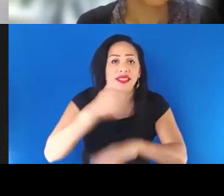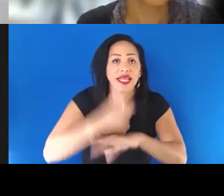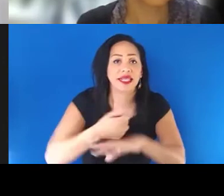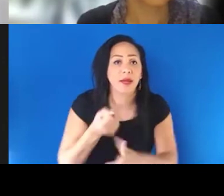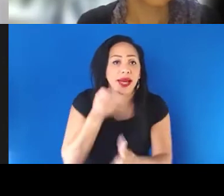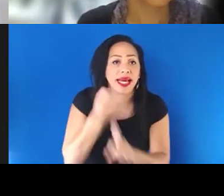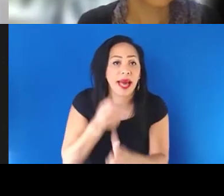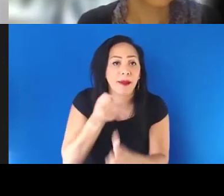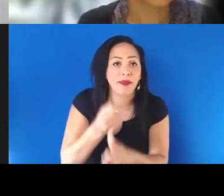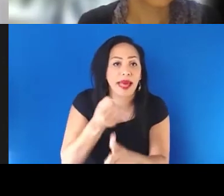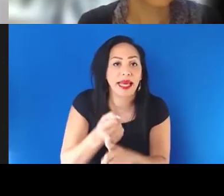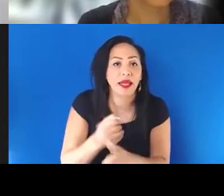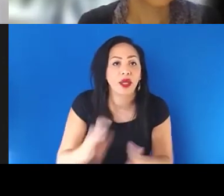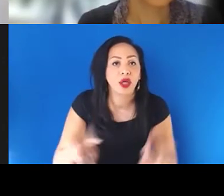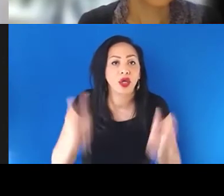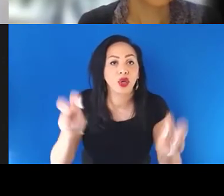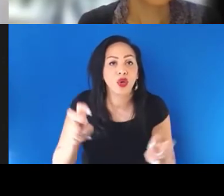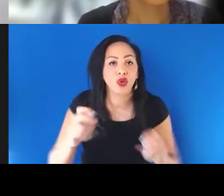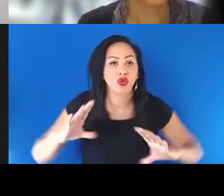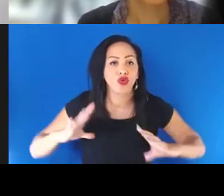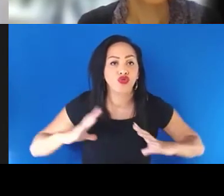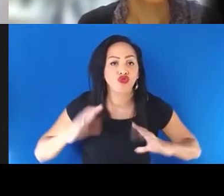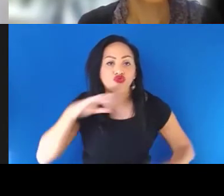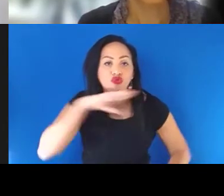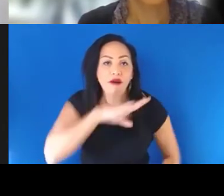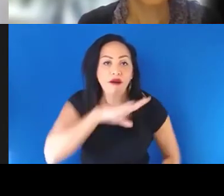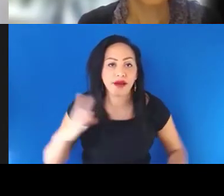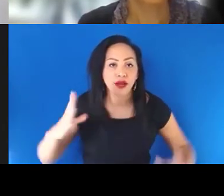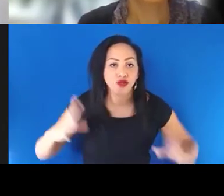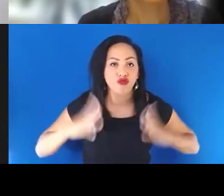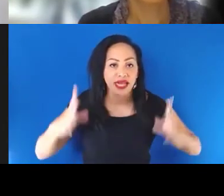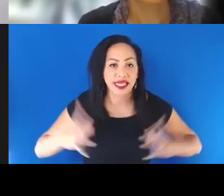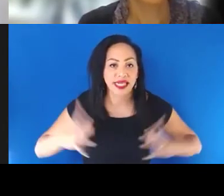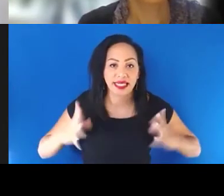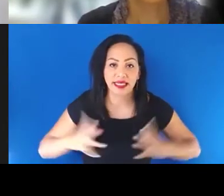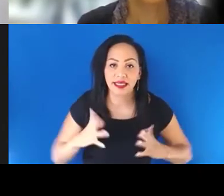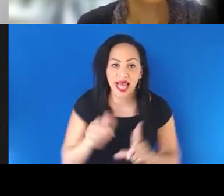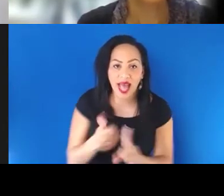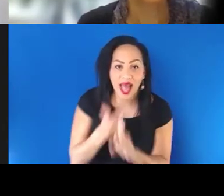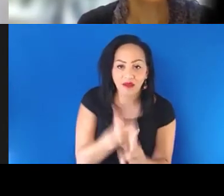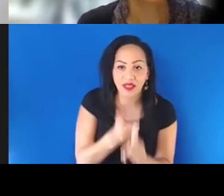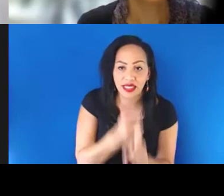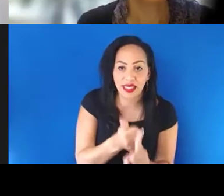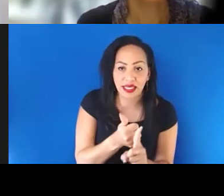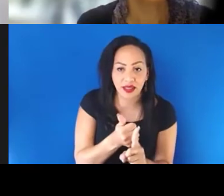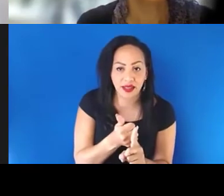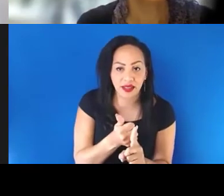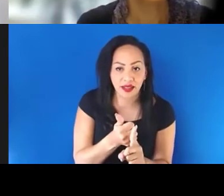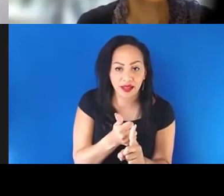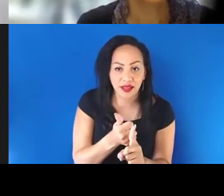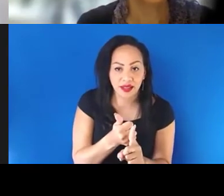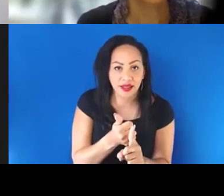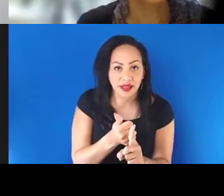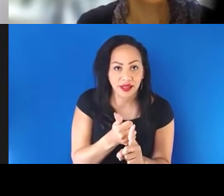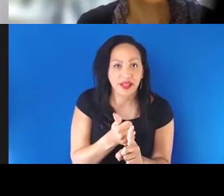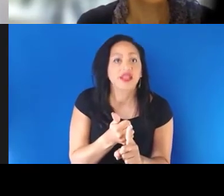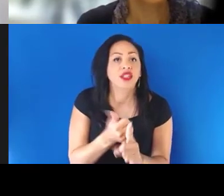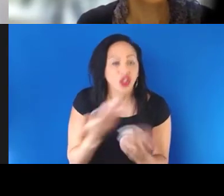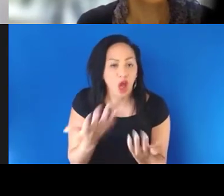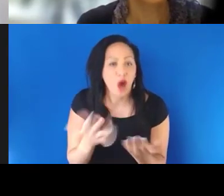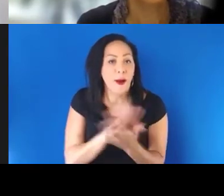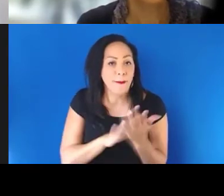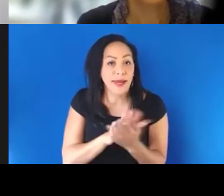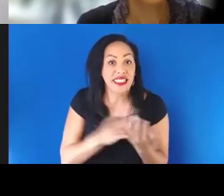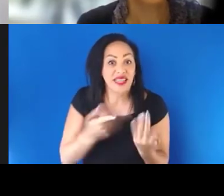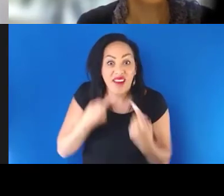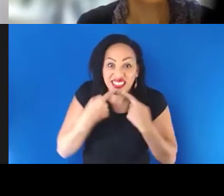I'm saying something, let my editing of it that I put on WhatsApp be what you listen to. Not the cleaned